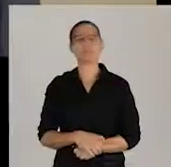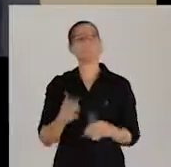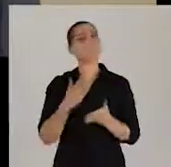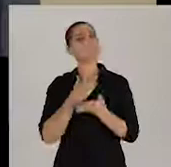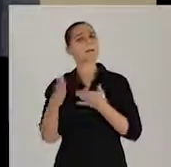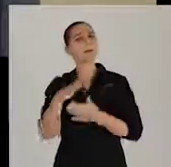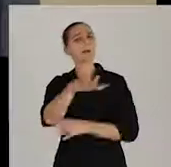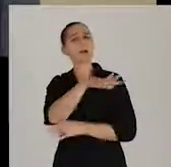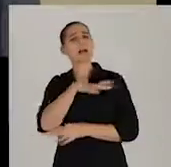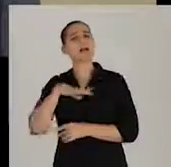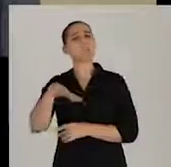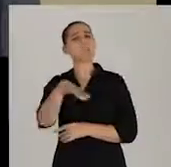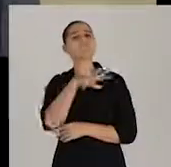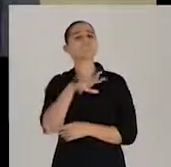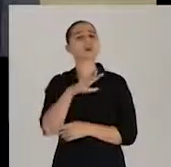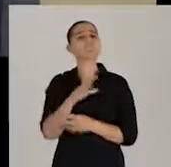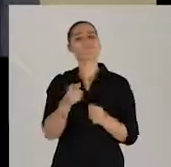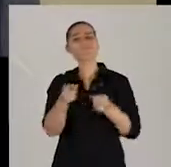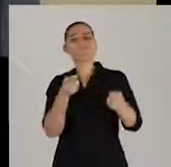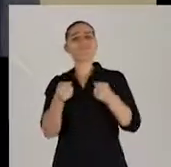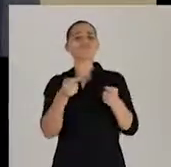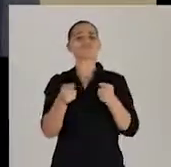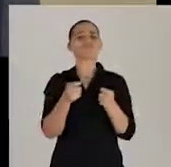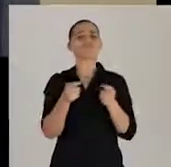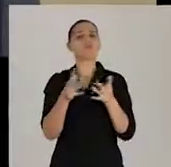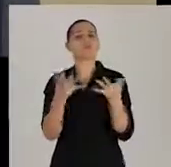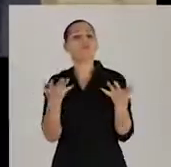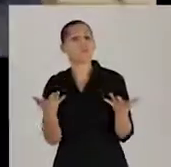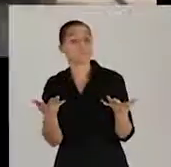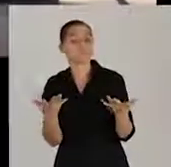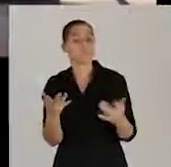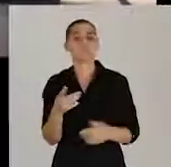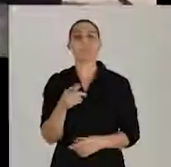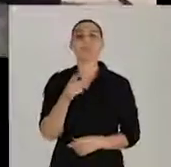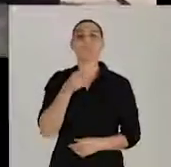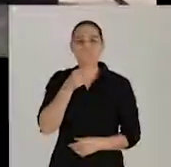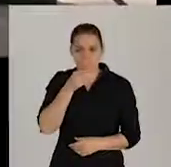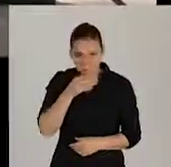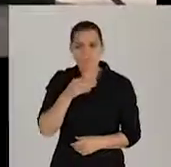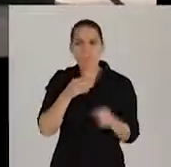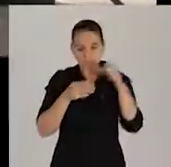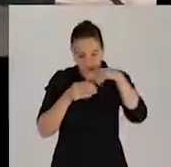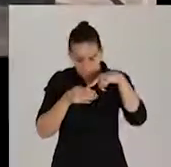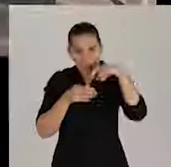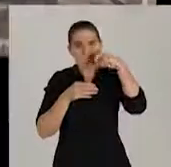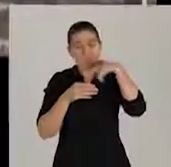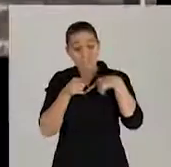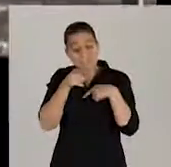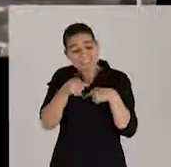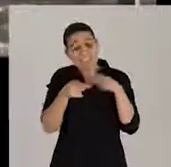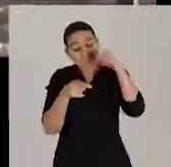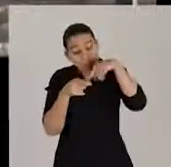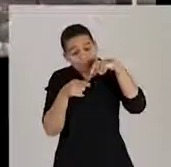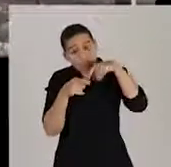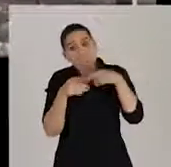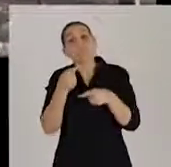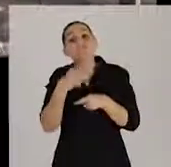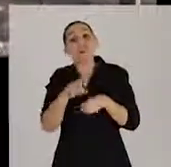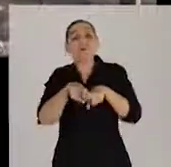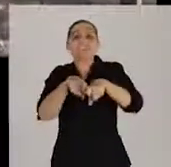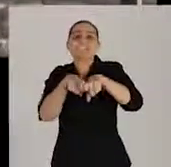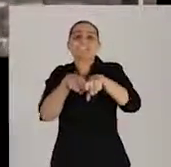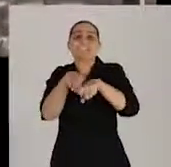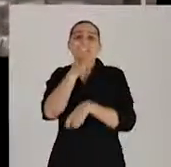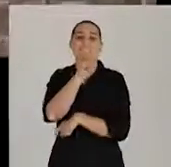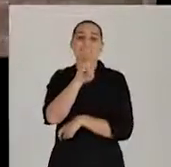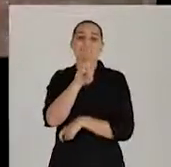you can use to make sputum collection less risky. Ideally, sputum collection should be